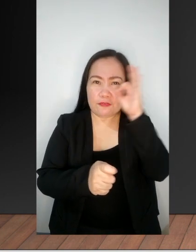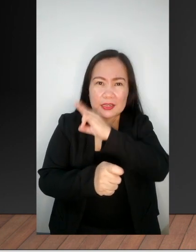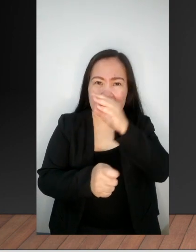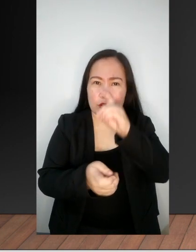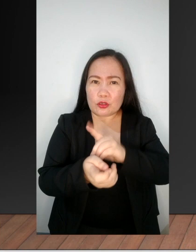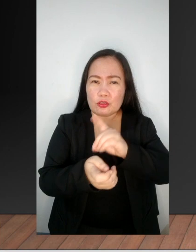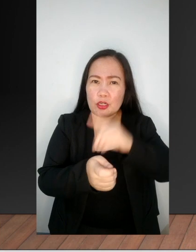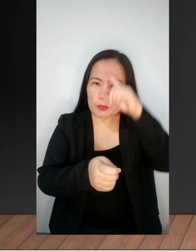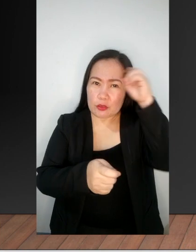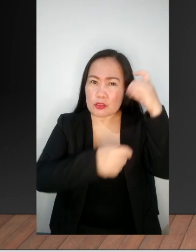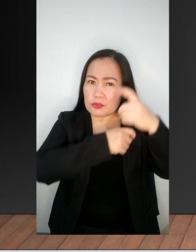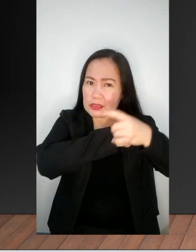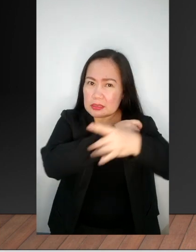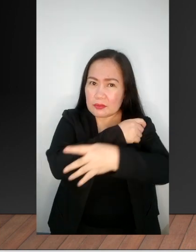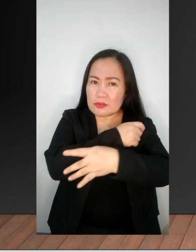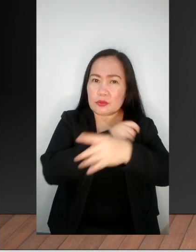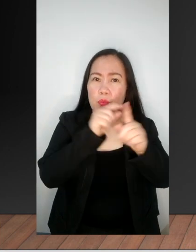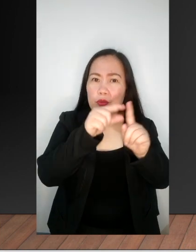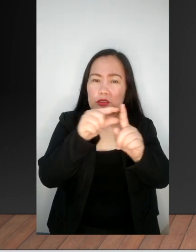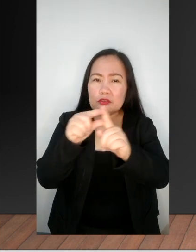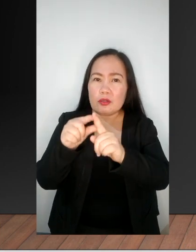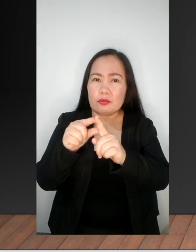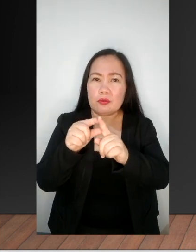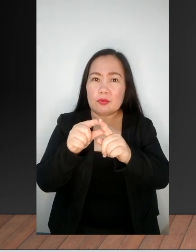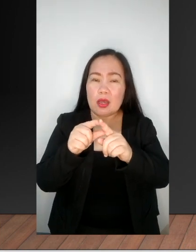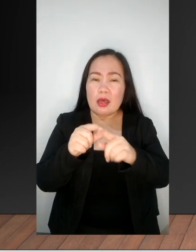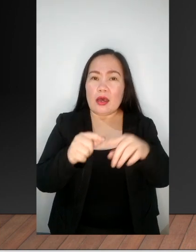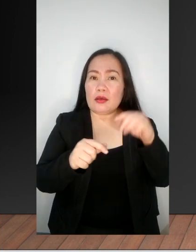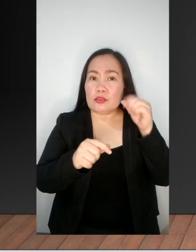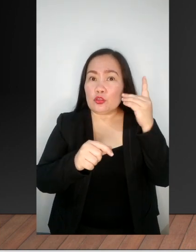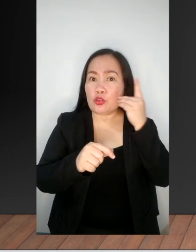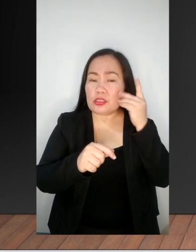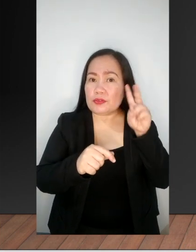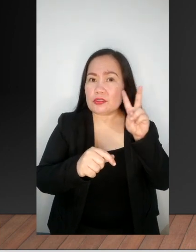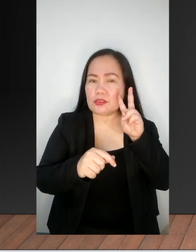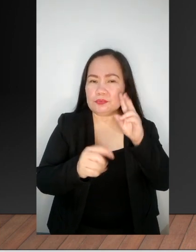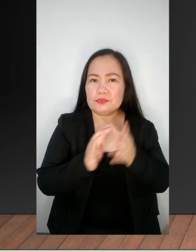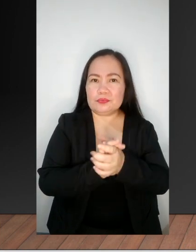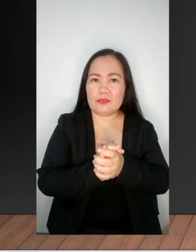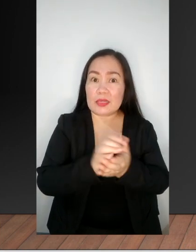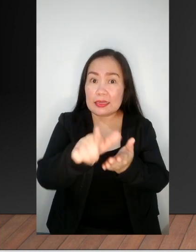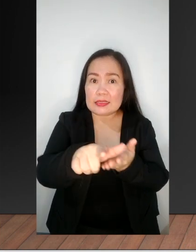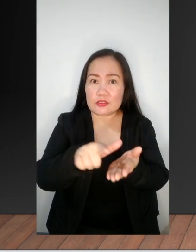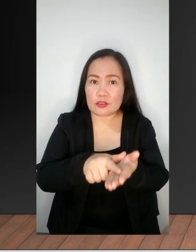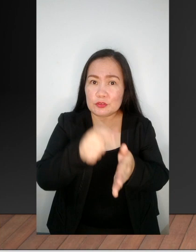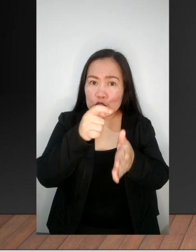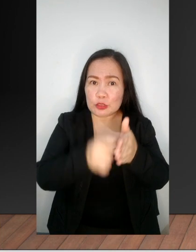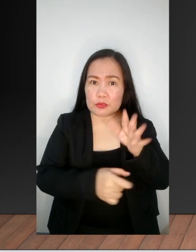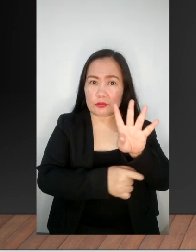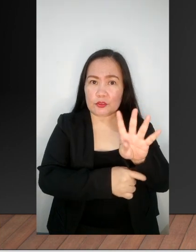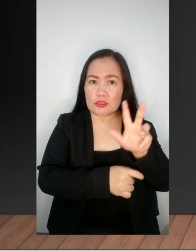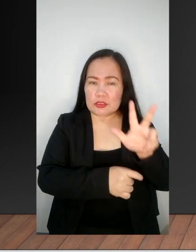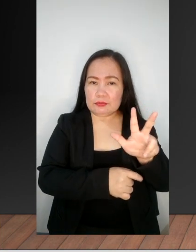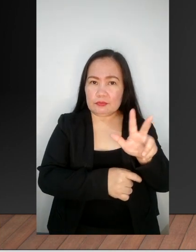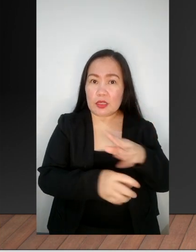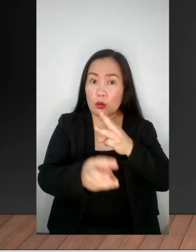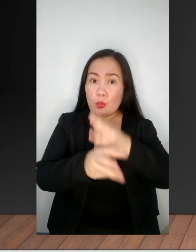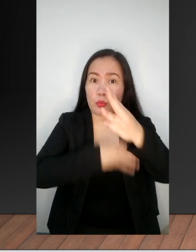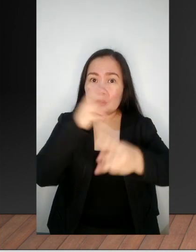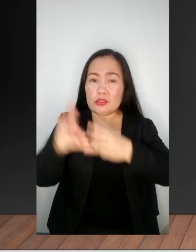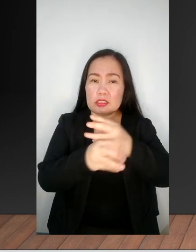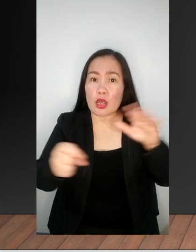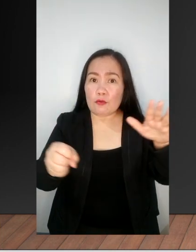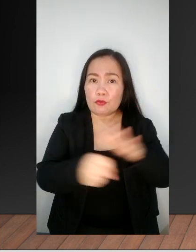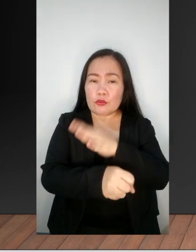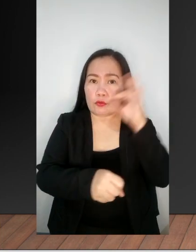deceptive words of his wife, Doña Victorina. Lesson of Chapter 43. The world is full